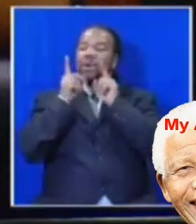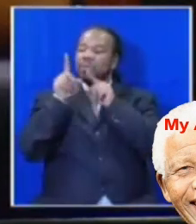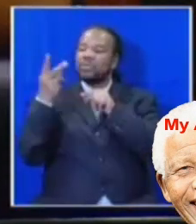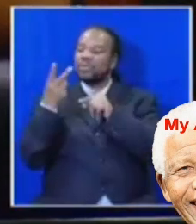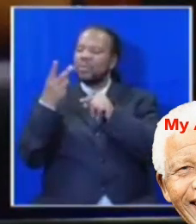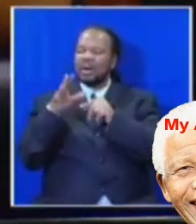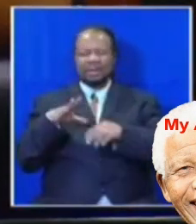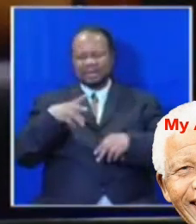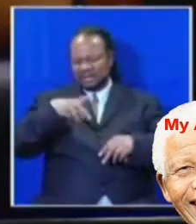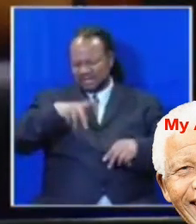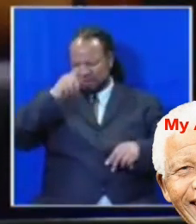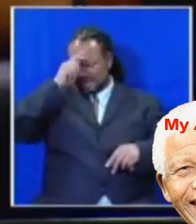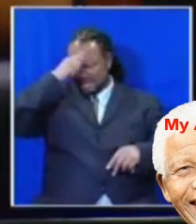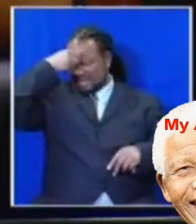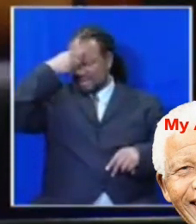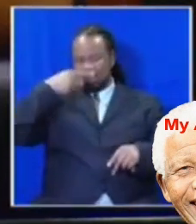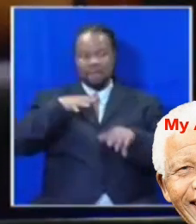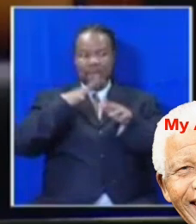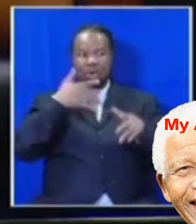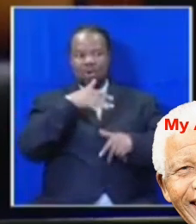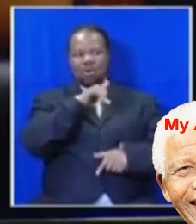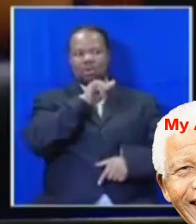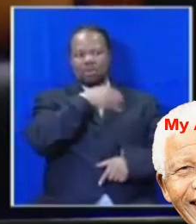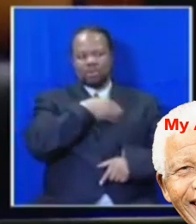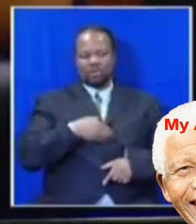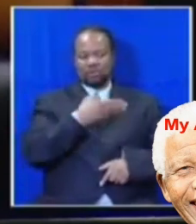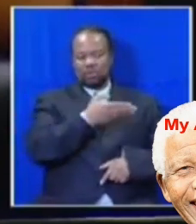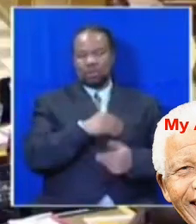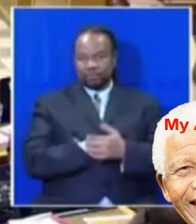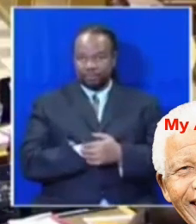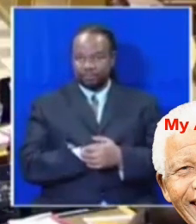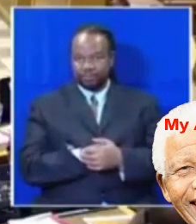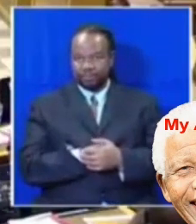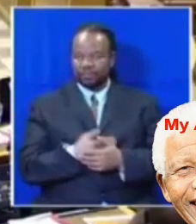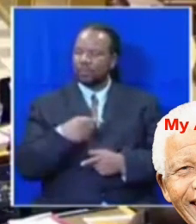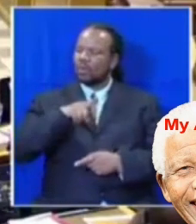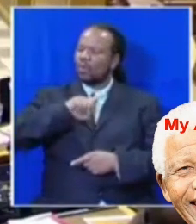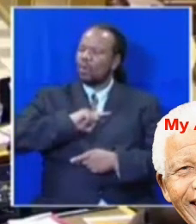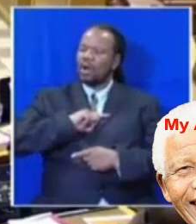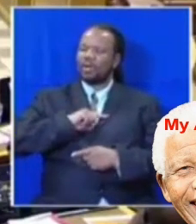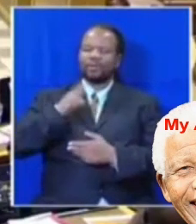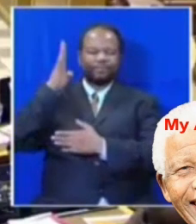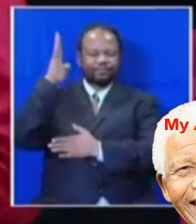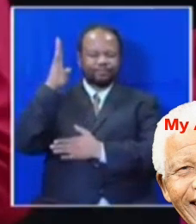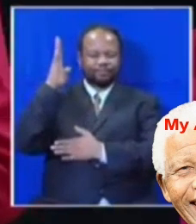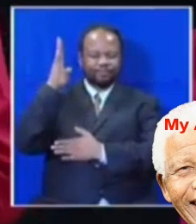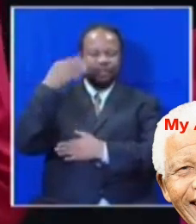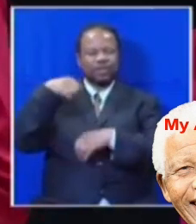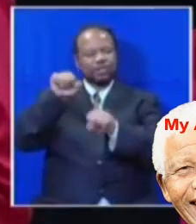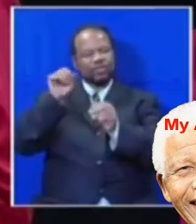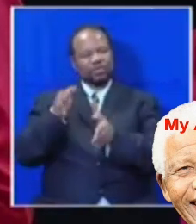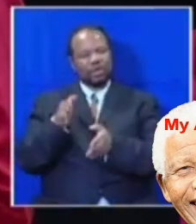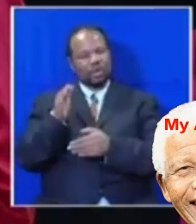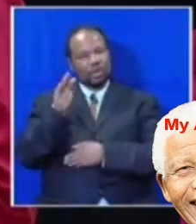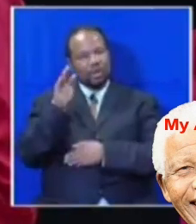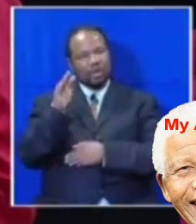seat? Yes, honorable member, why are you rising? Order. Chairperson, Chapter 5 of